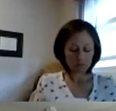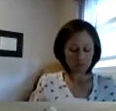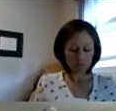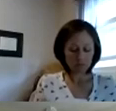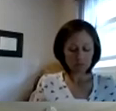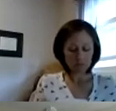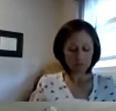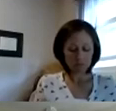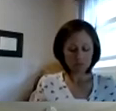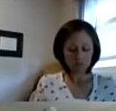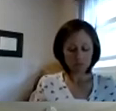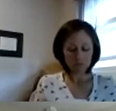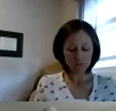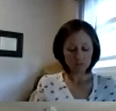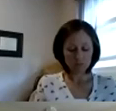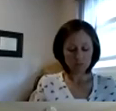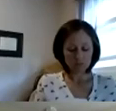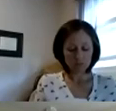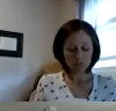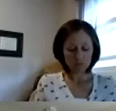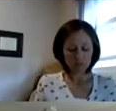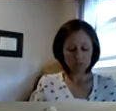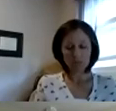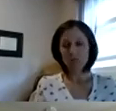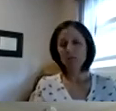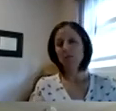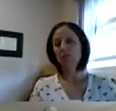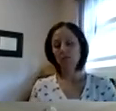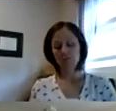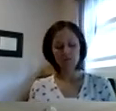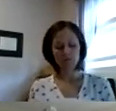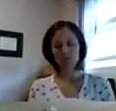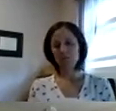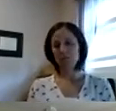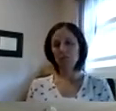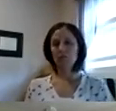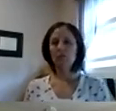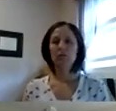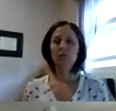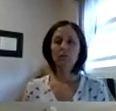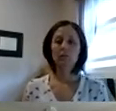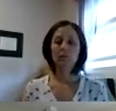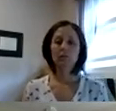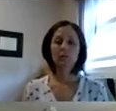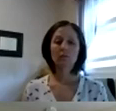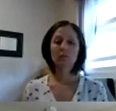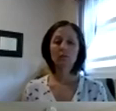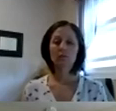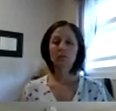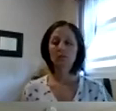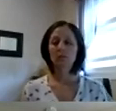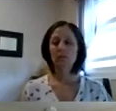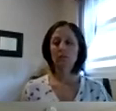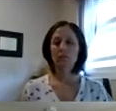them employ artists, continue to employ artists, to help stay operational and also to directly pay